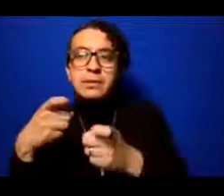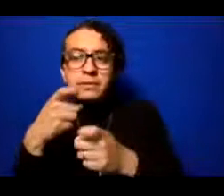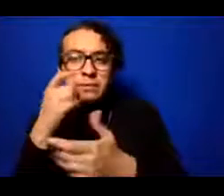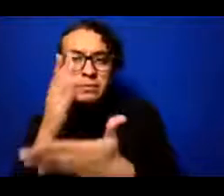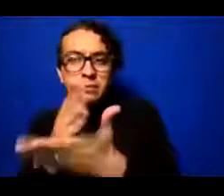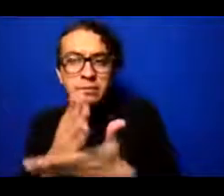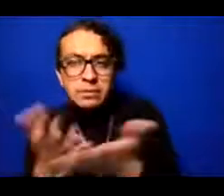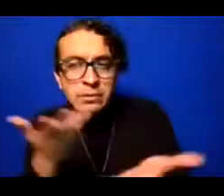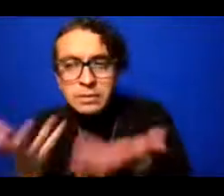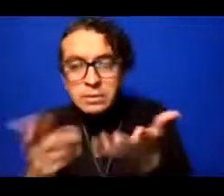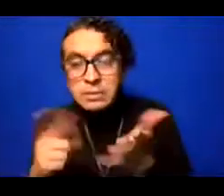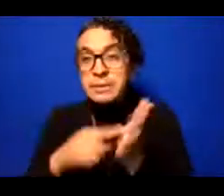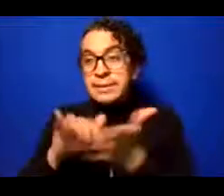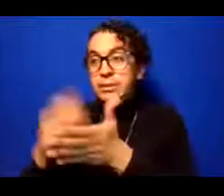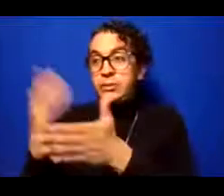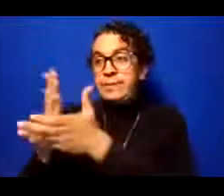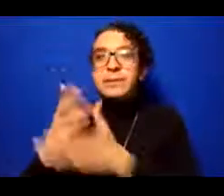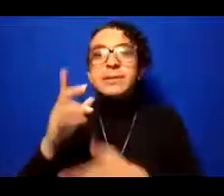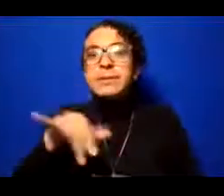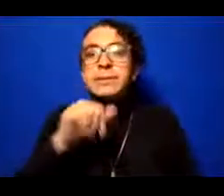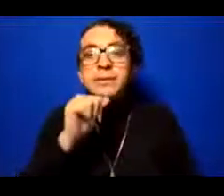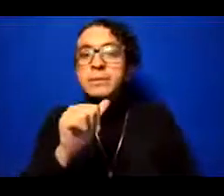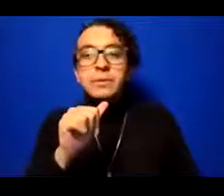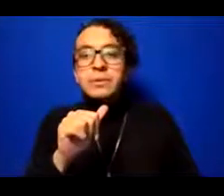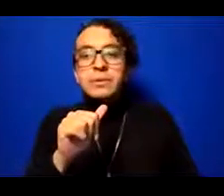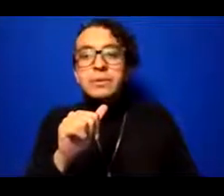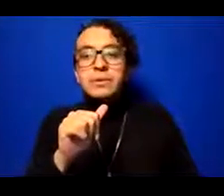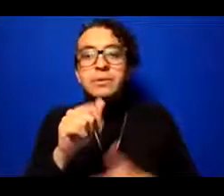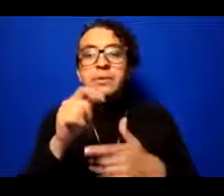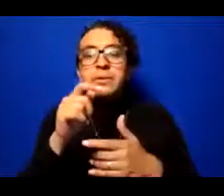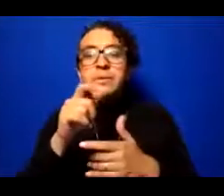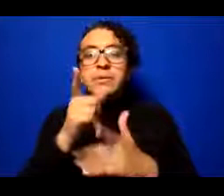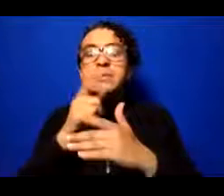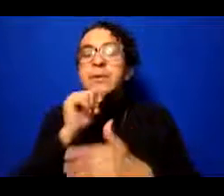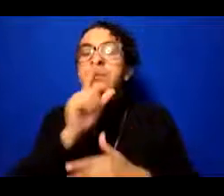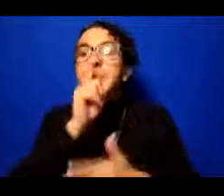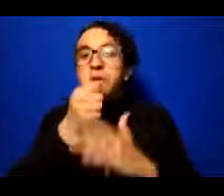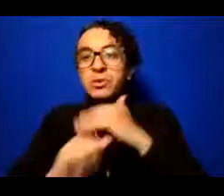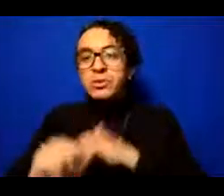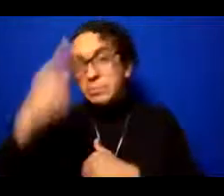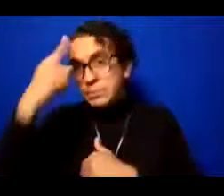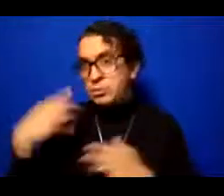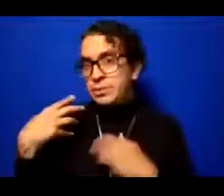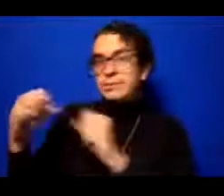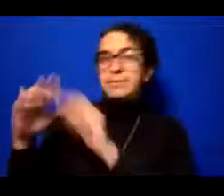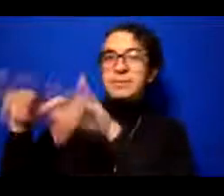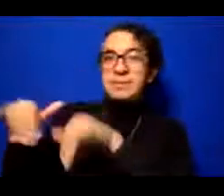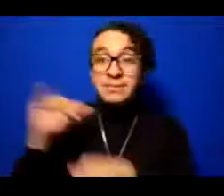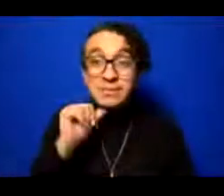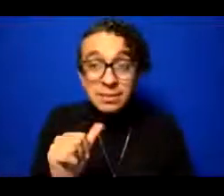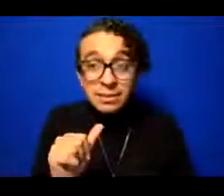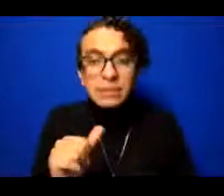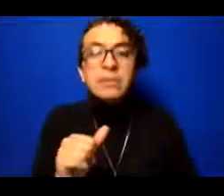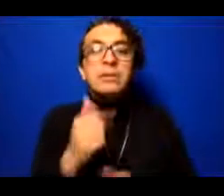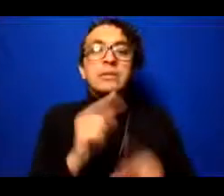that intervention doesn't necessarily fall into what we call the mental health care system. There are a lot of different ways to help and